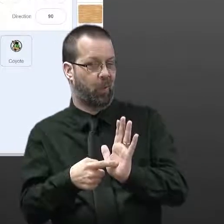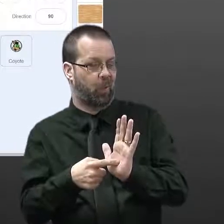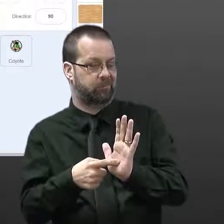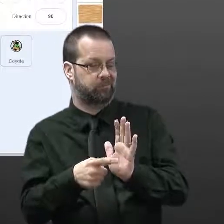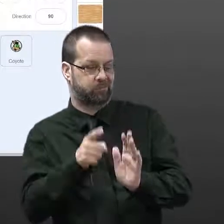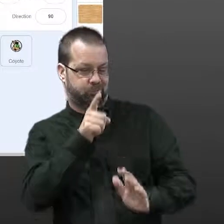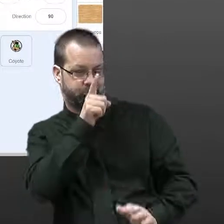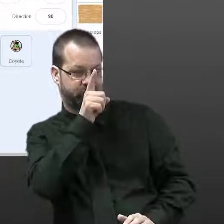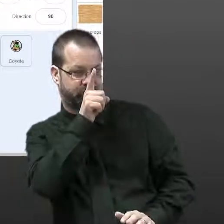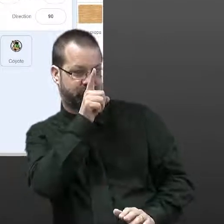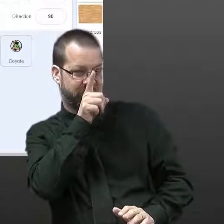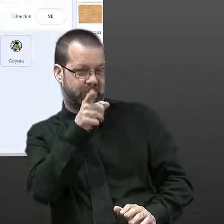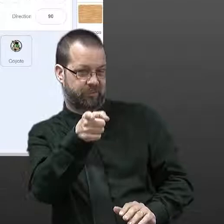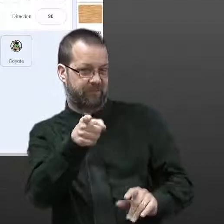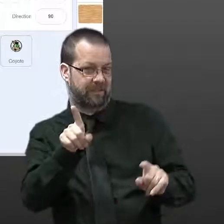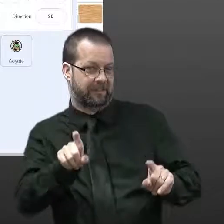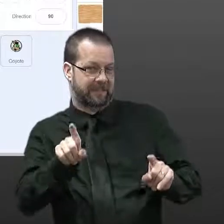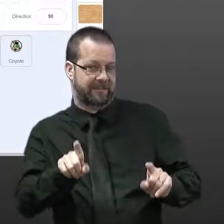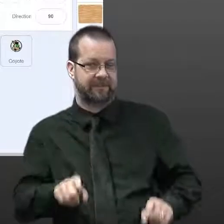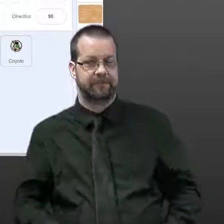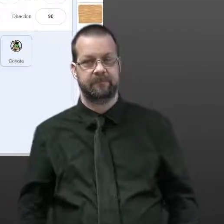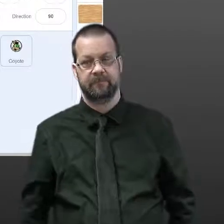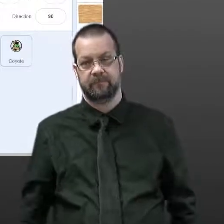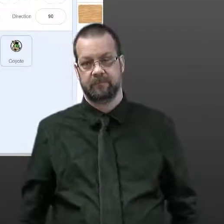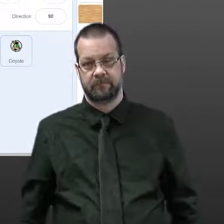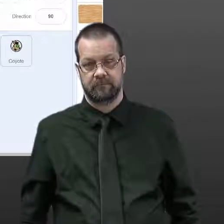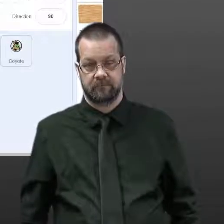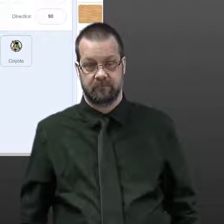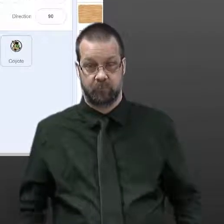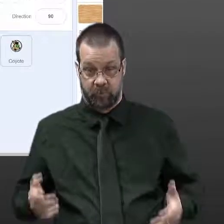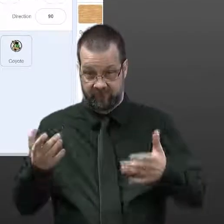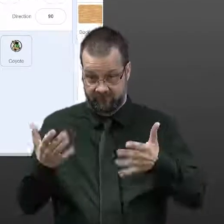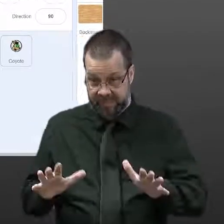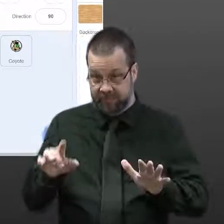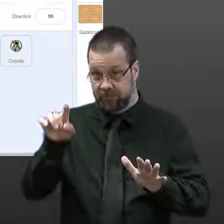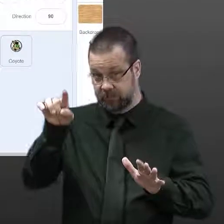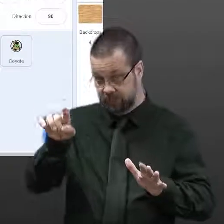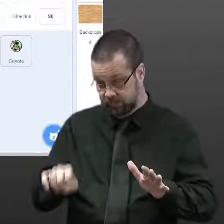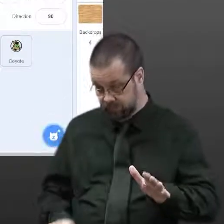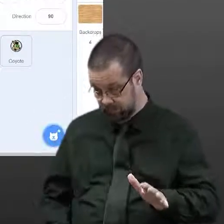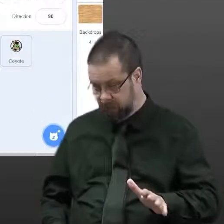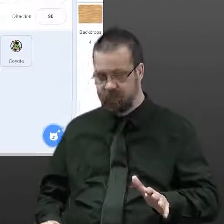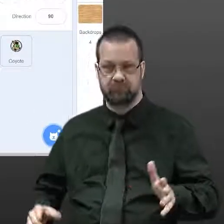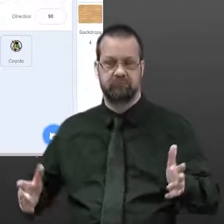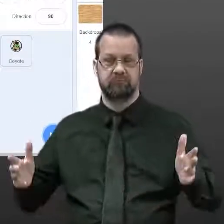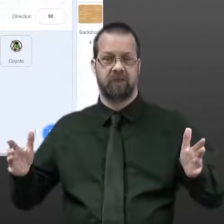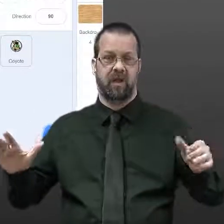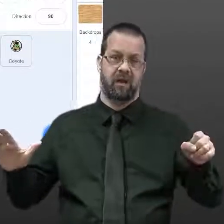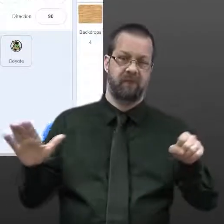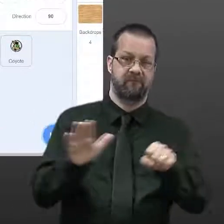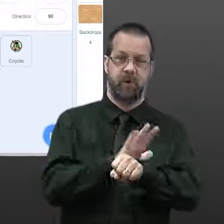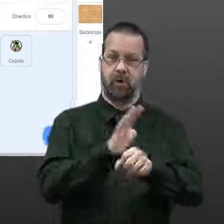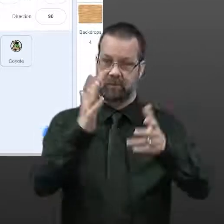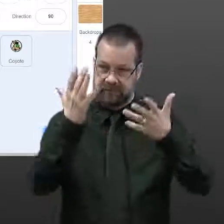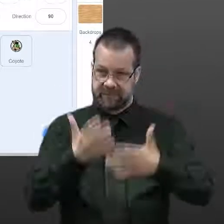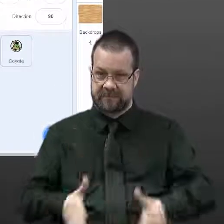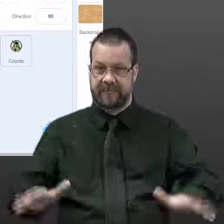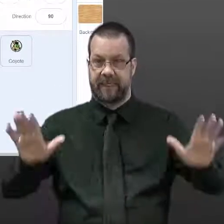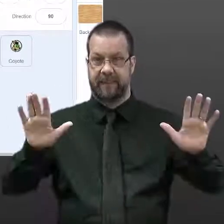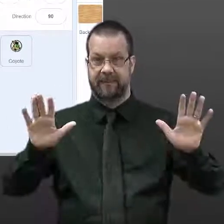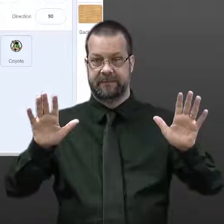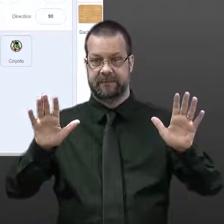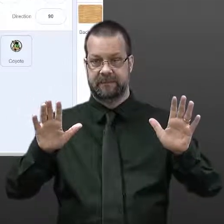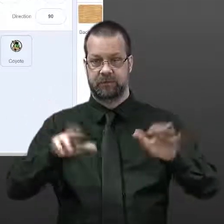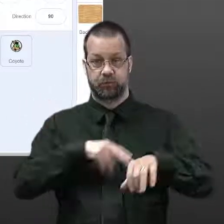that part. But once you're done with this, you are totally done